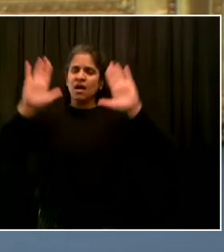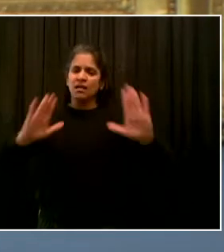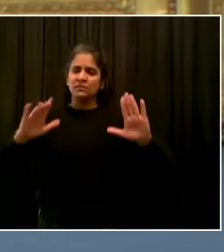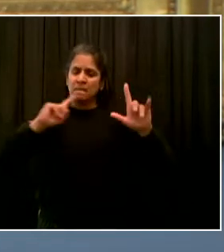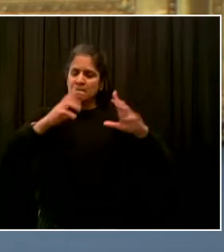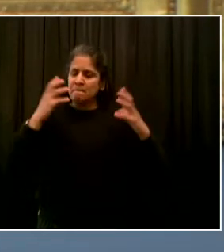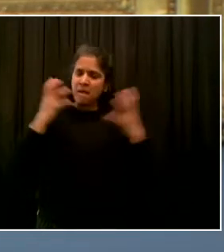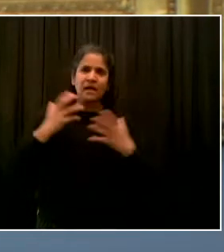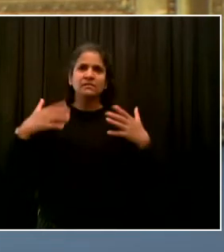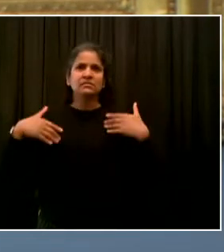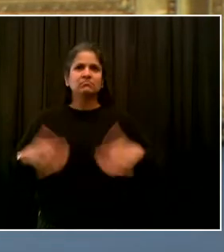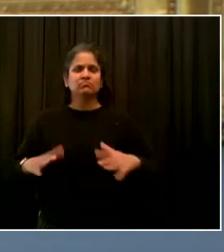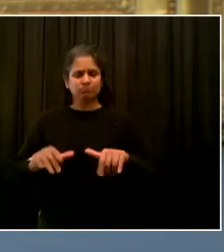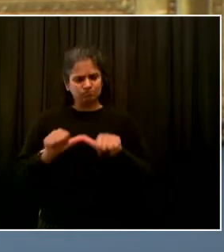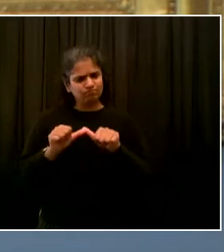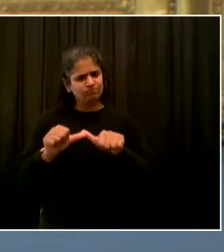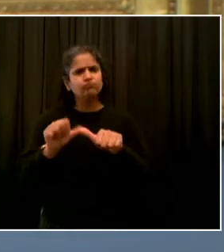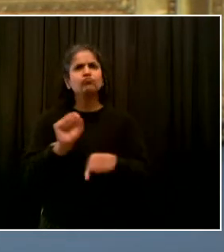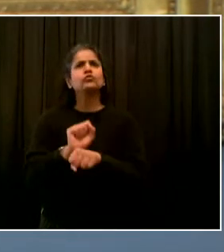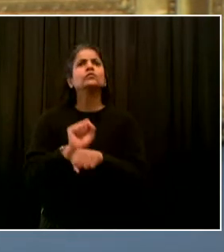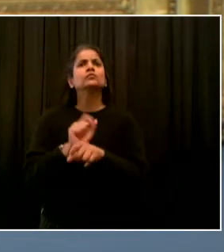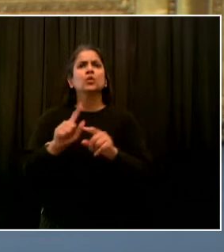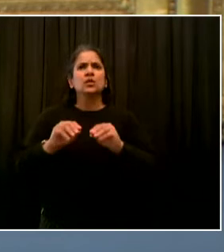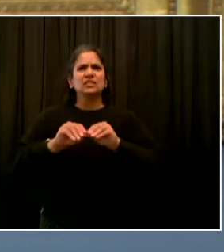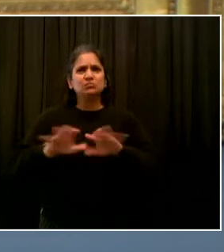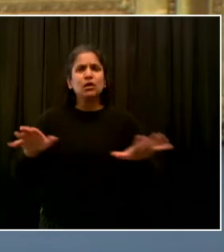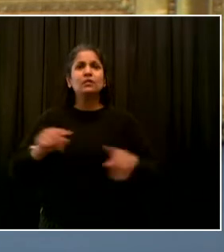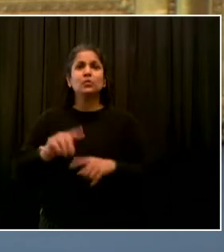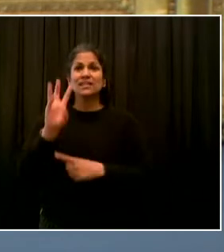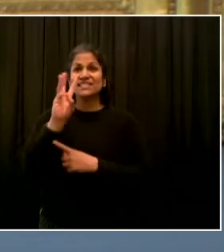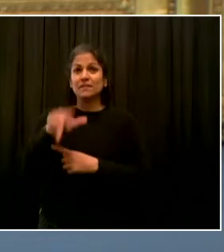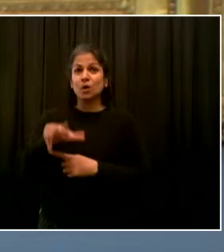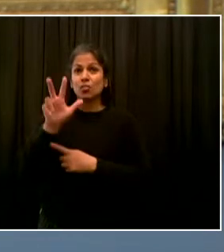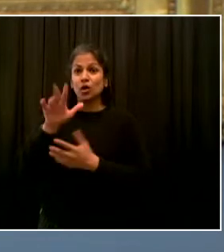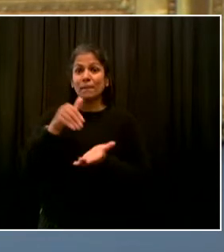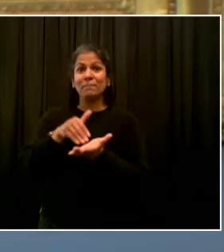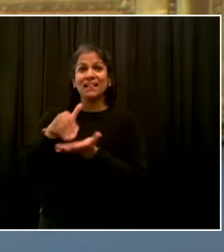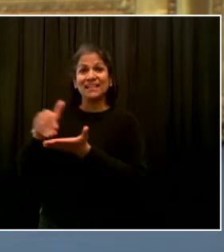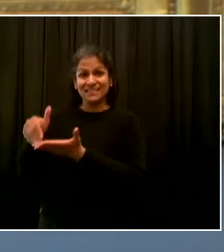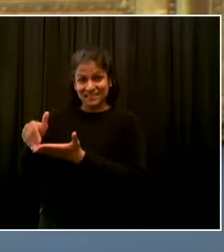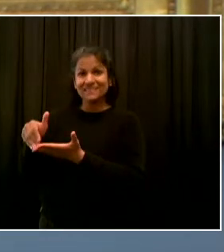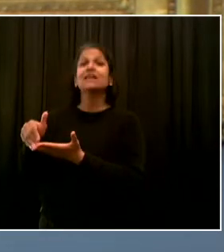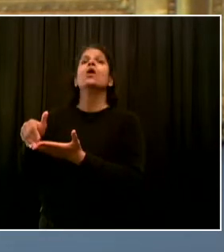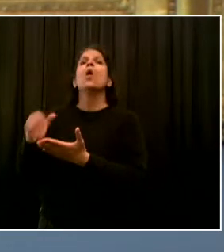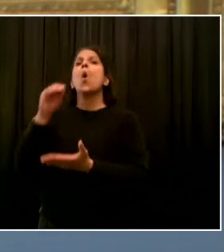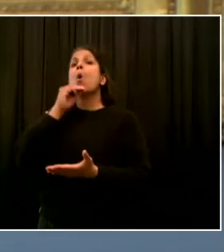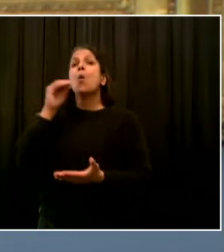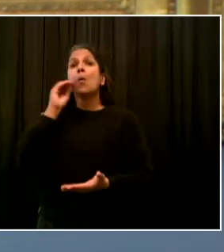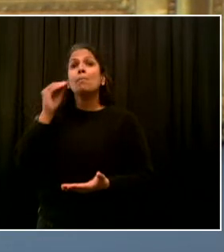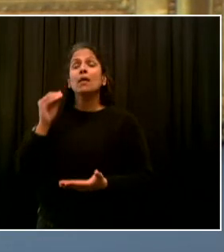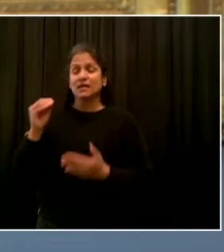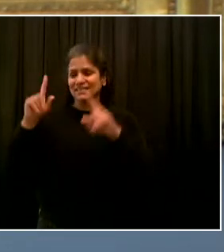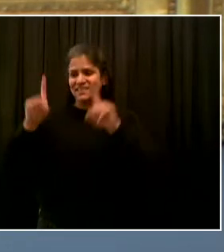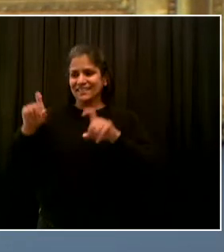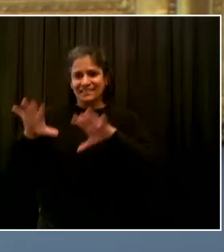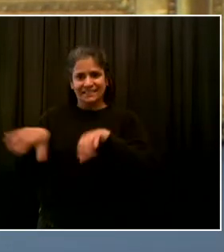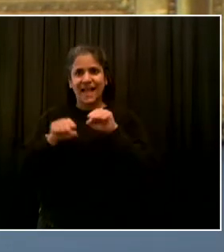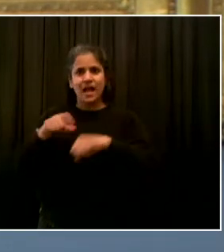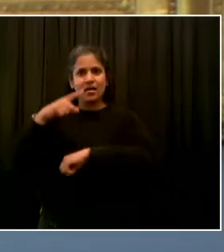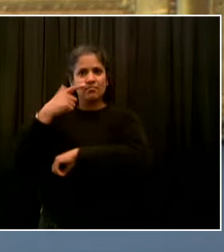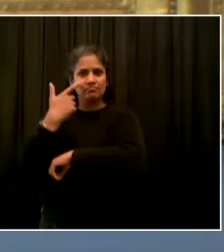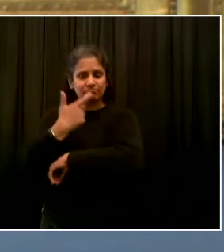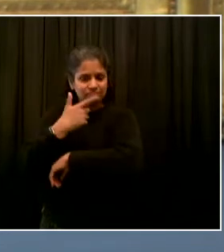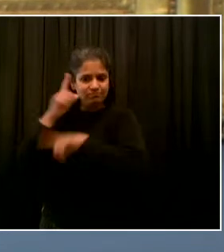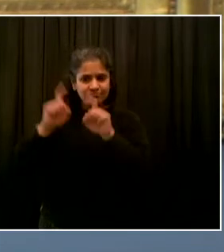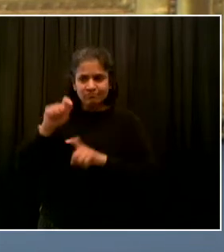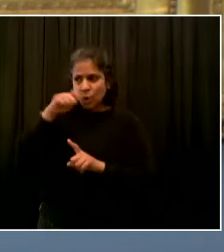We're going to be distributing 6.3 million free at-home tests for the Test and Trace Corps.